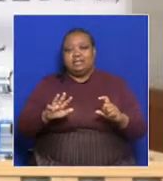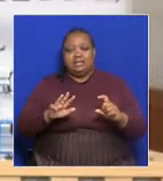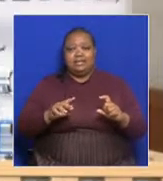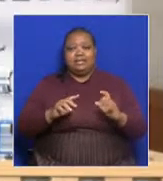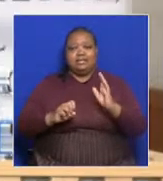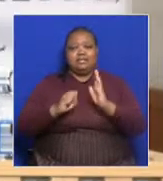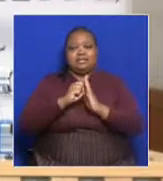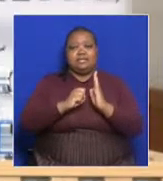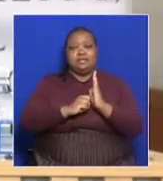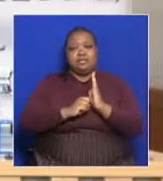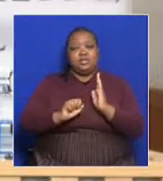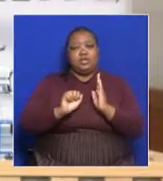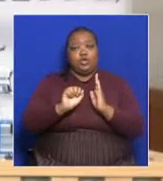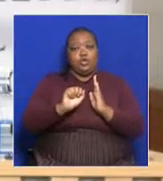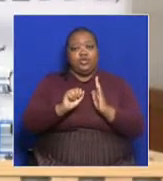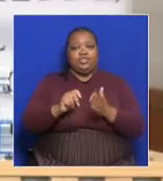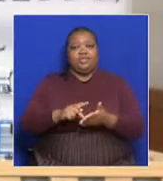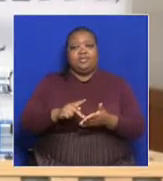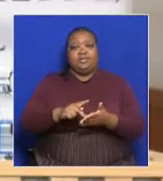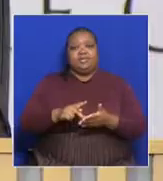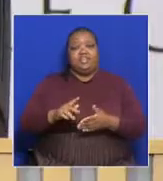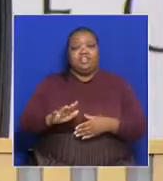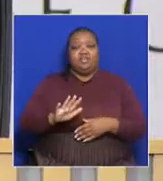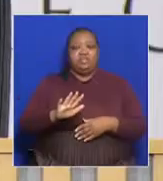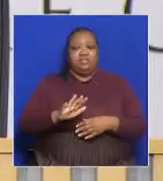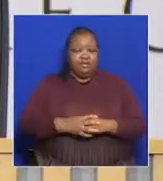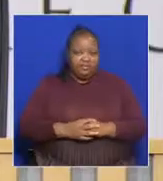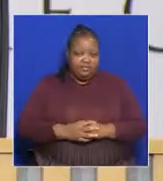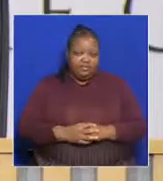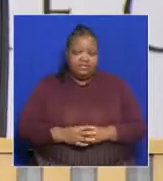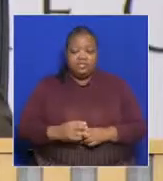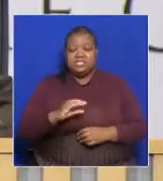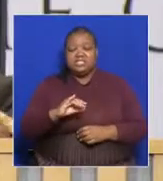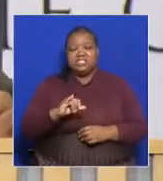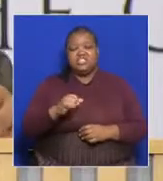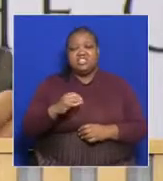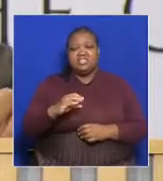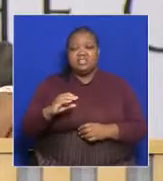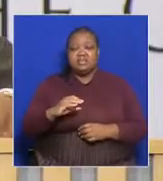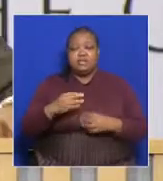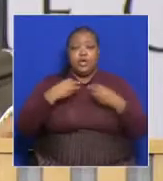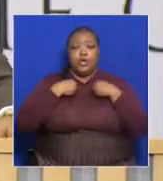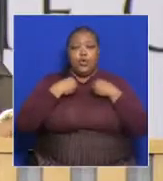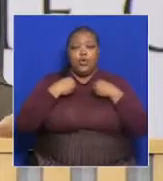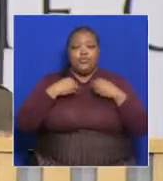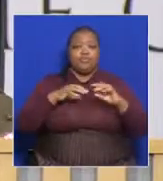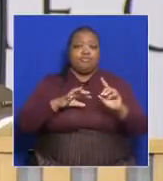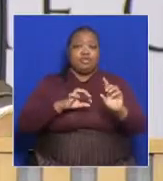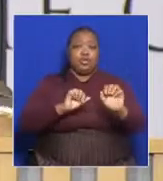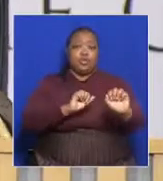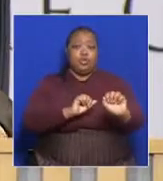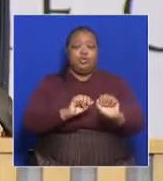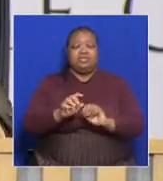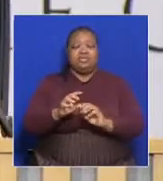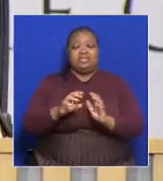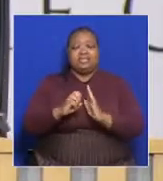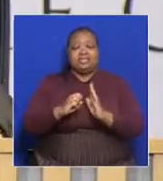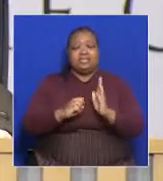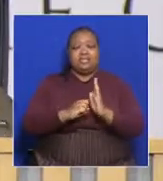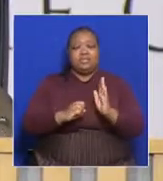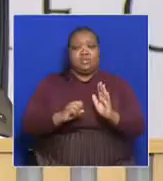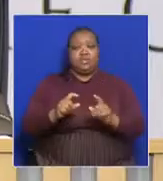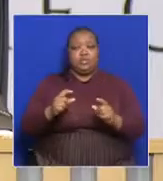5. Is CJC, Commissioner? No, your own statement, My your own statement to the Commission. Okay.